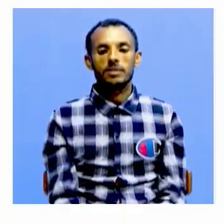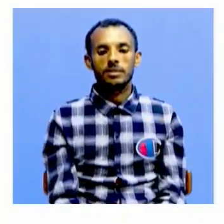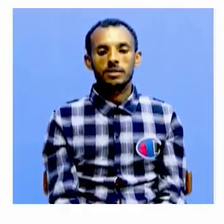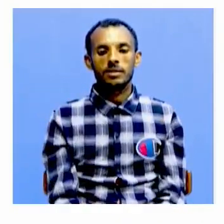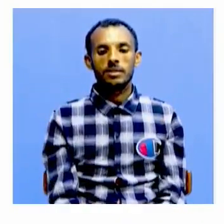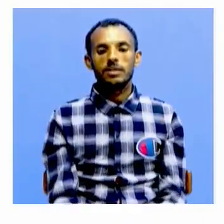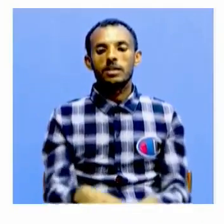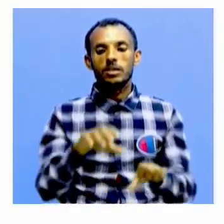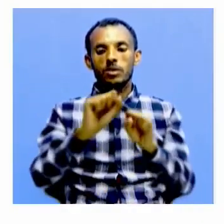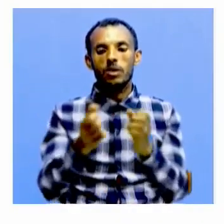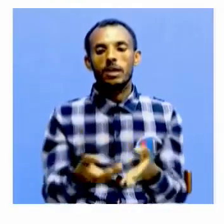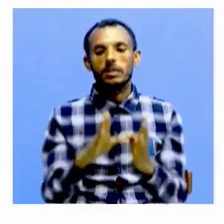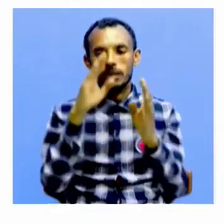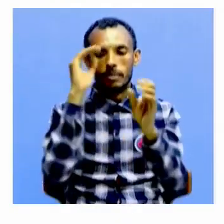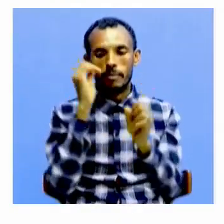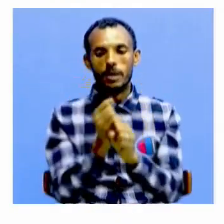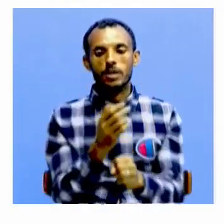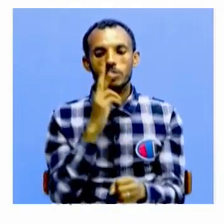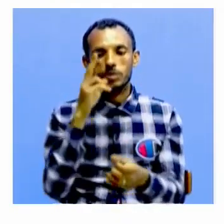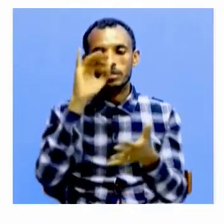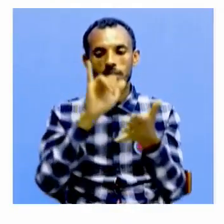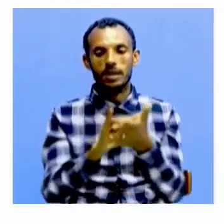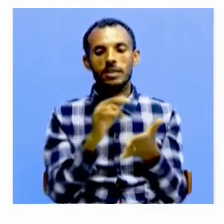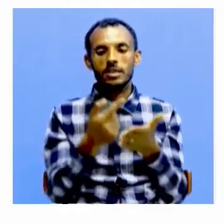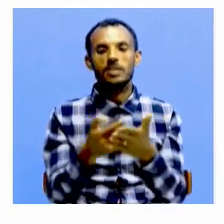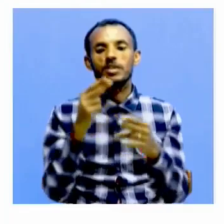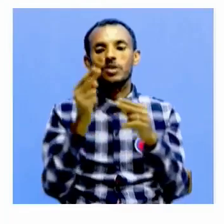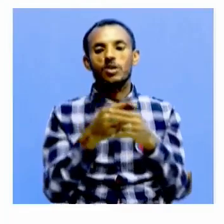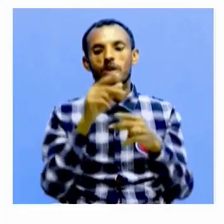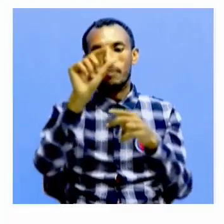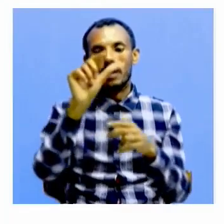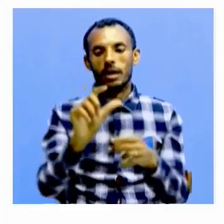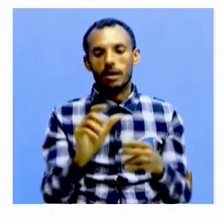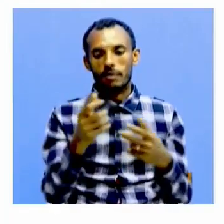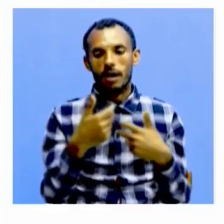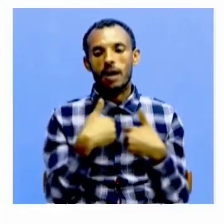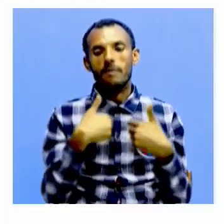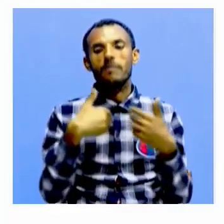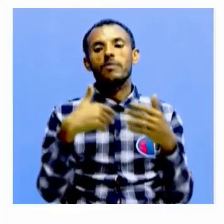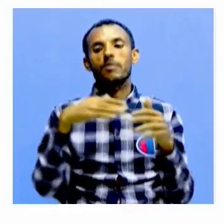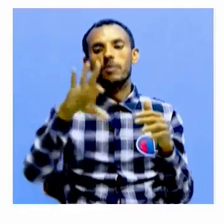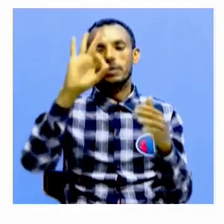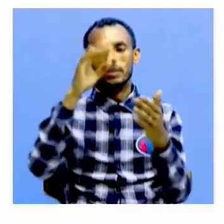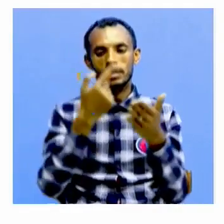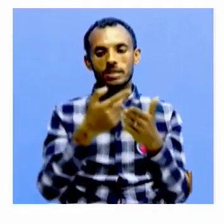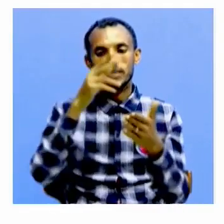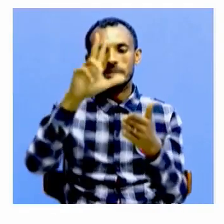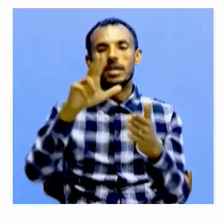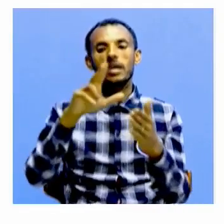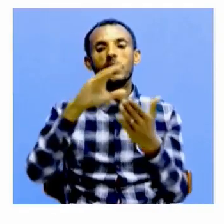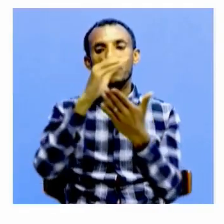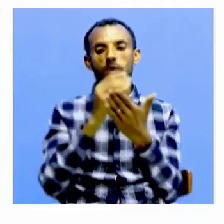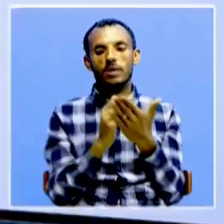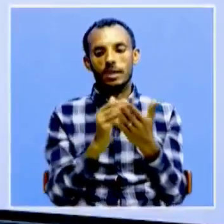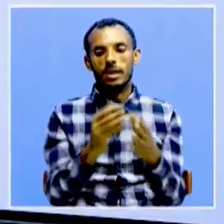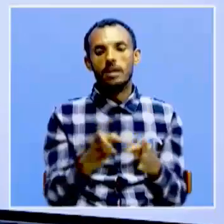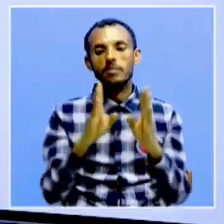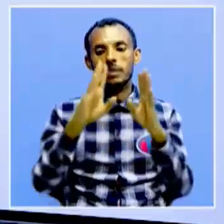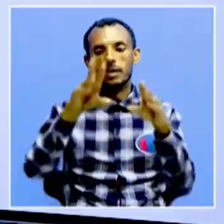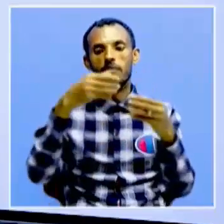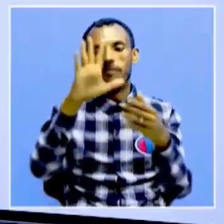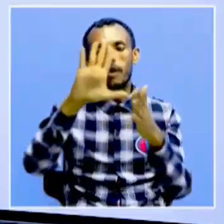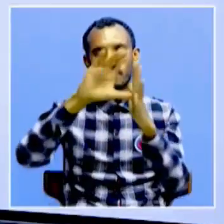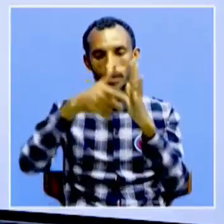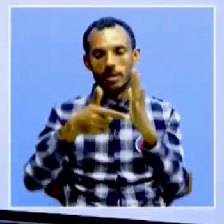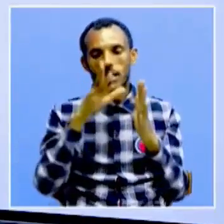So, let's make sure that this short paragraph has got these three contents. Let me give you 5